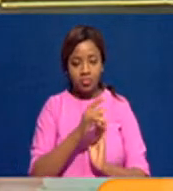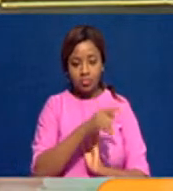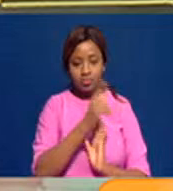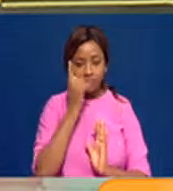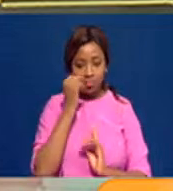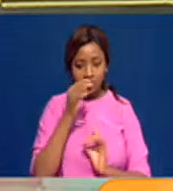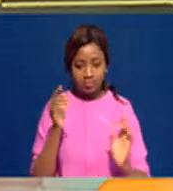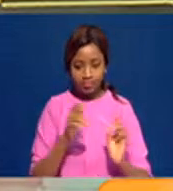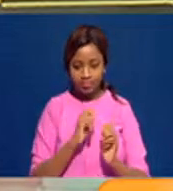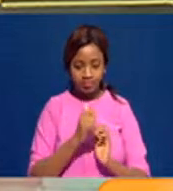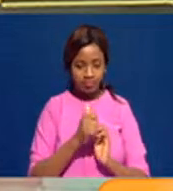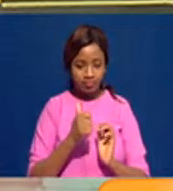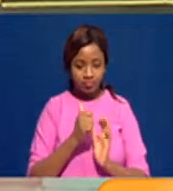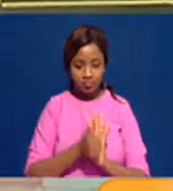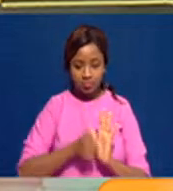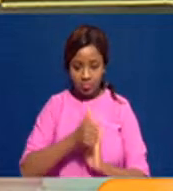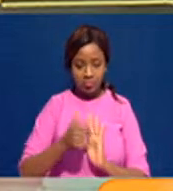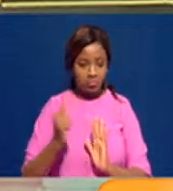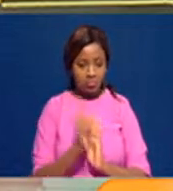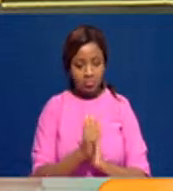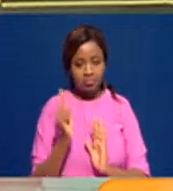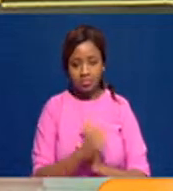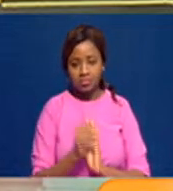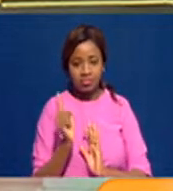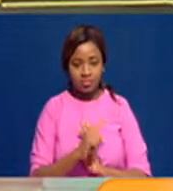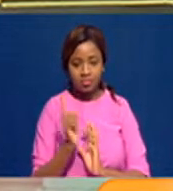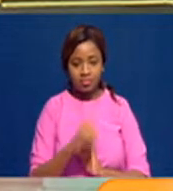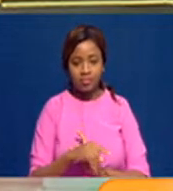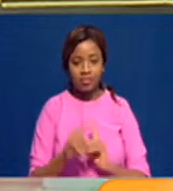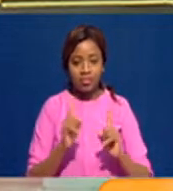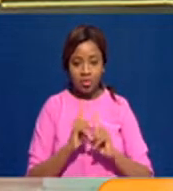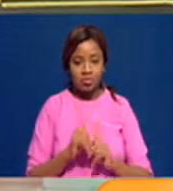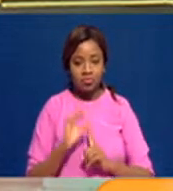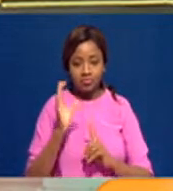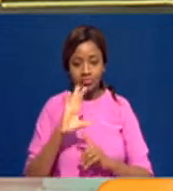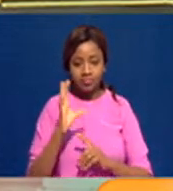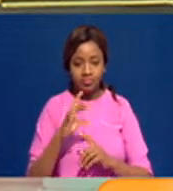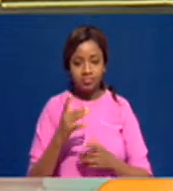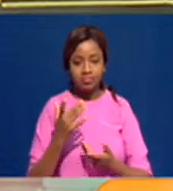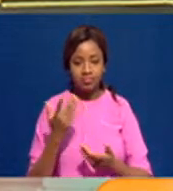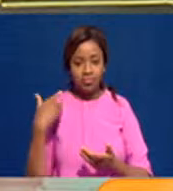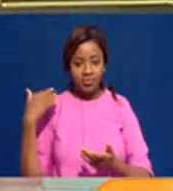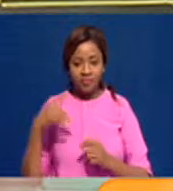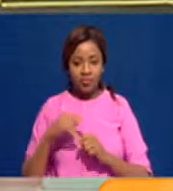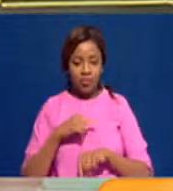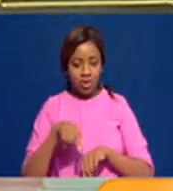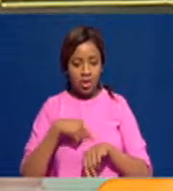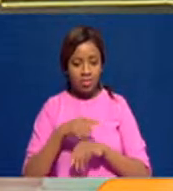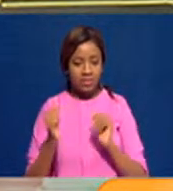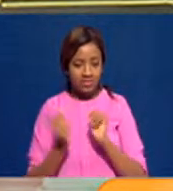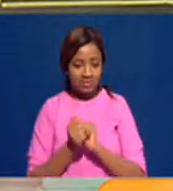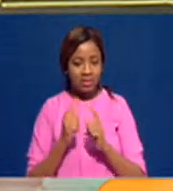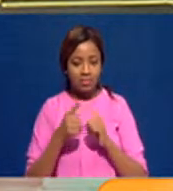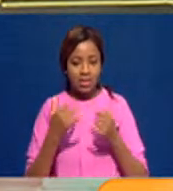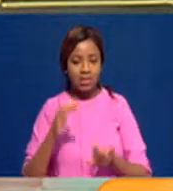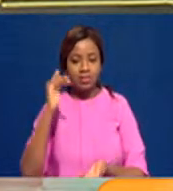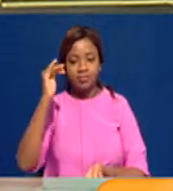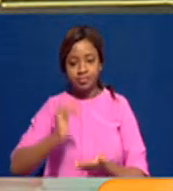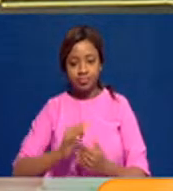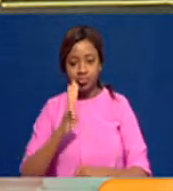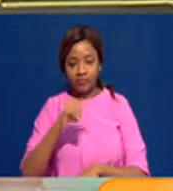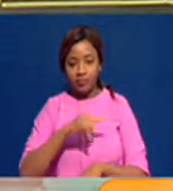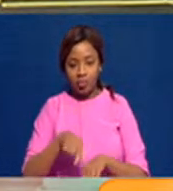Mombasa, passengers traveling between the two cities have significantly reduced from 10 to 4 hours, whereas the freight